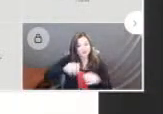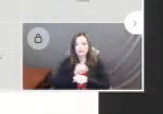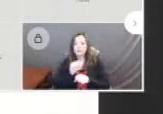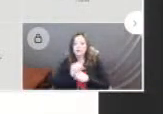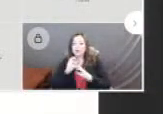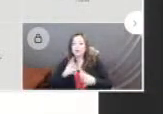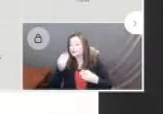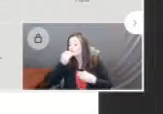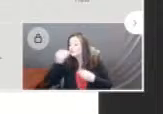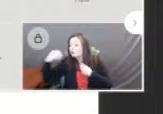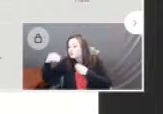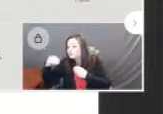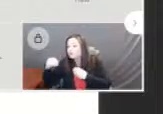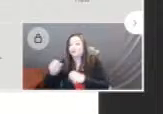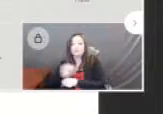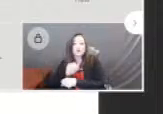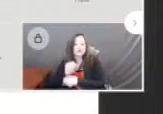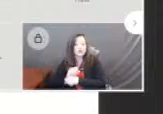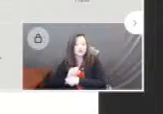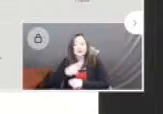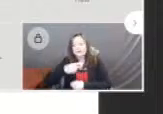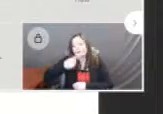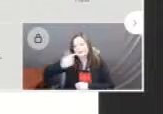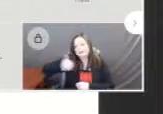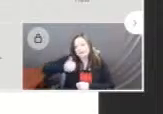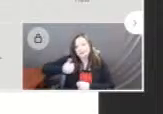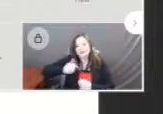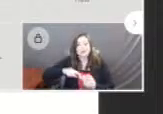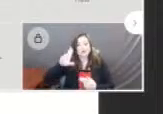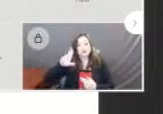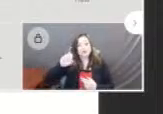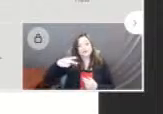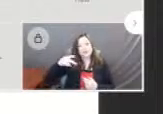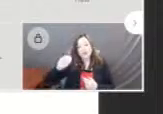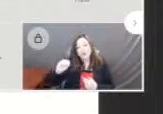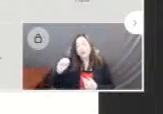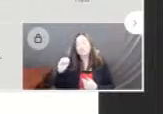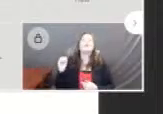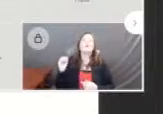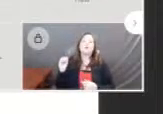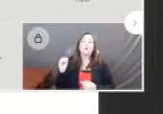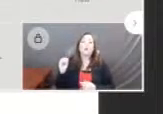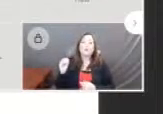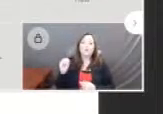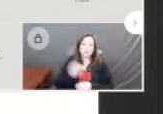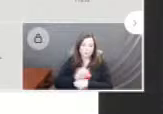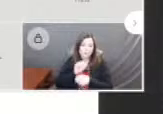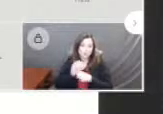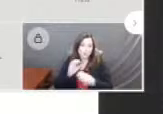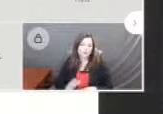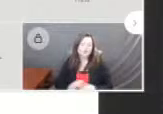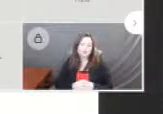workers, public transit, the U.S. Postal Service workers, and essential government workers as well.